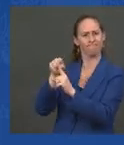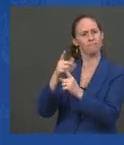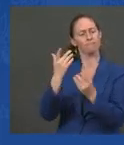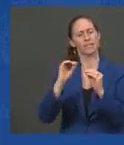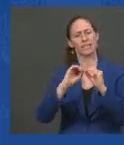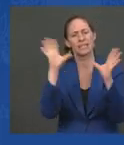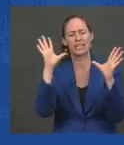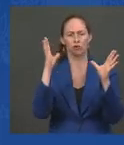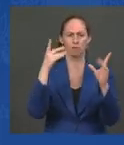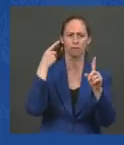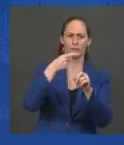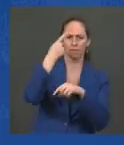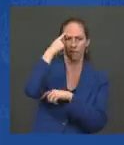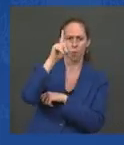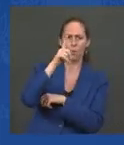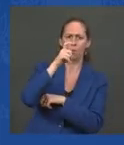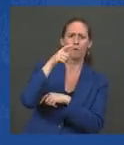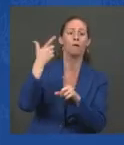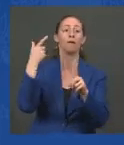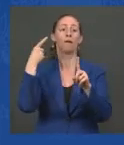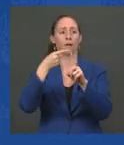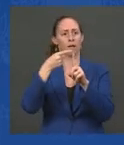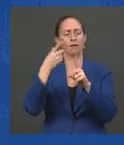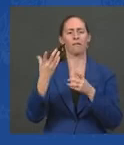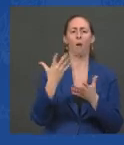who lived among us.